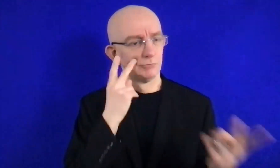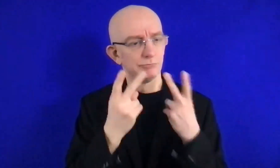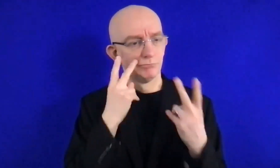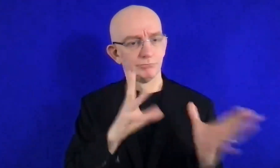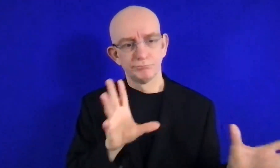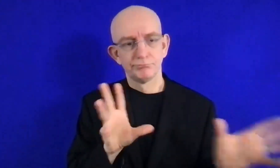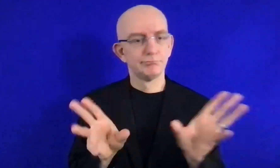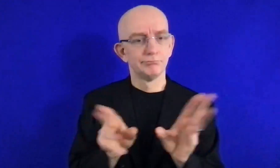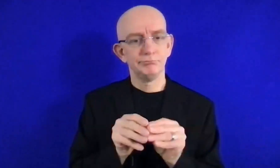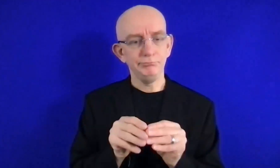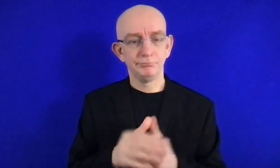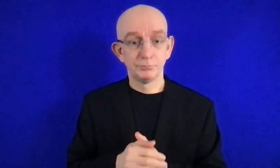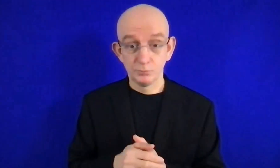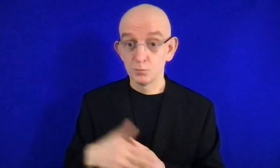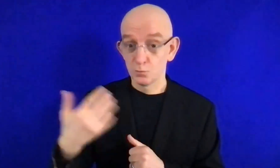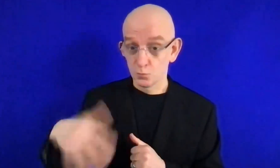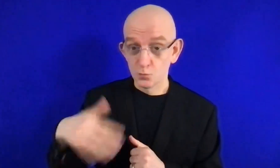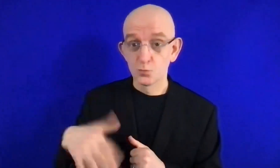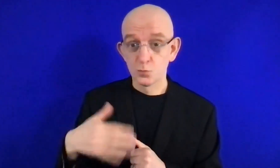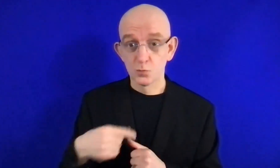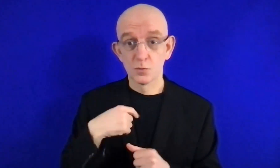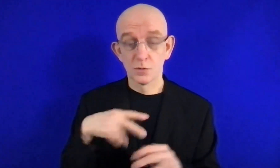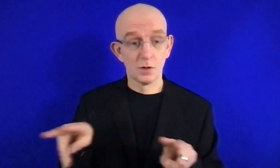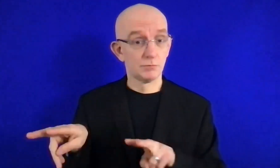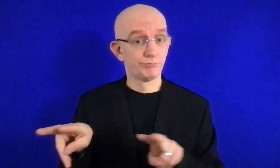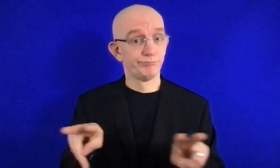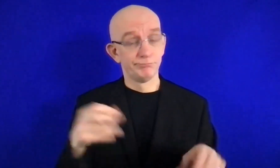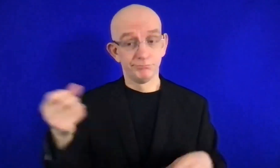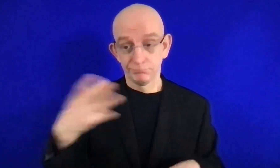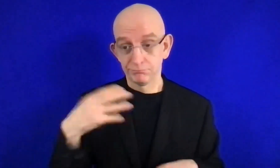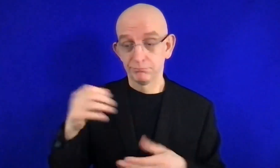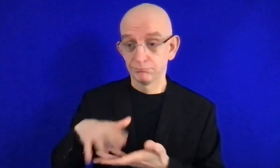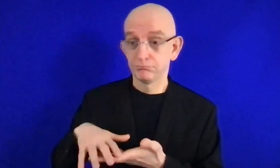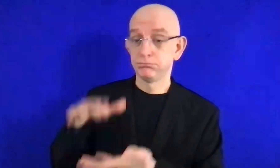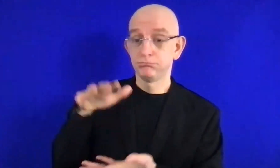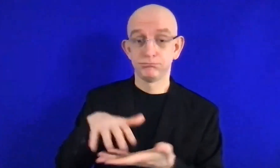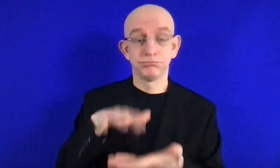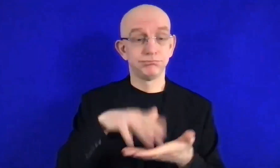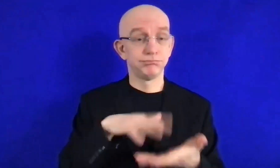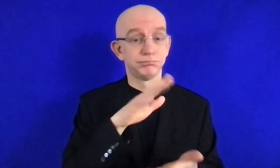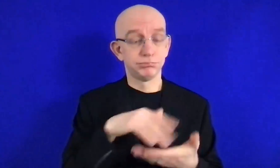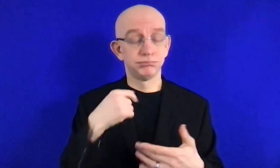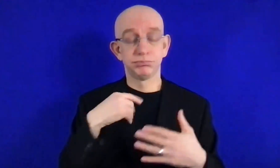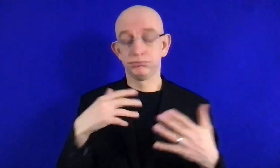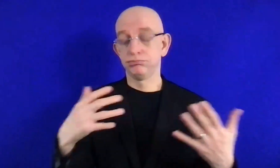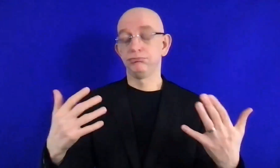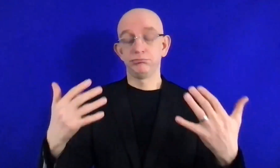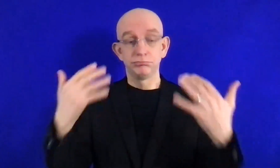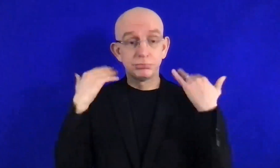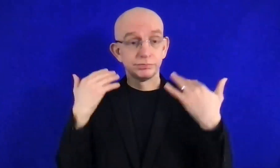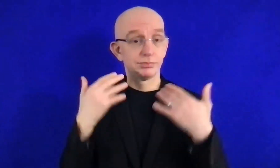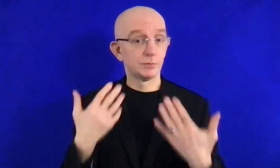it, but I just wanted to kind of, in a sense, bring the discussion in a way, kind of locate it within some of the broader discussions